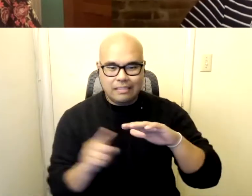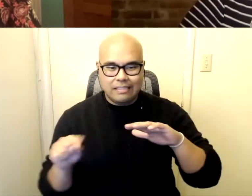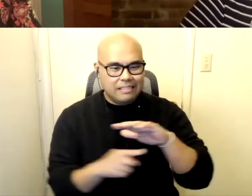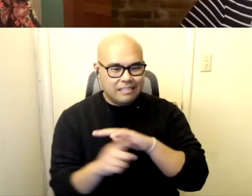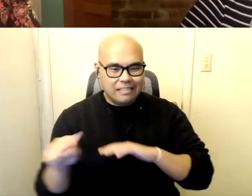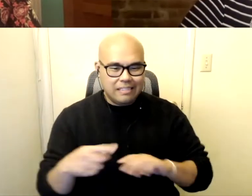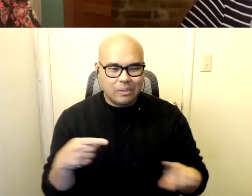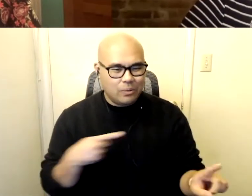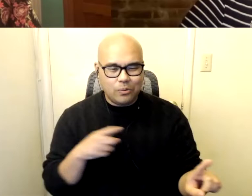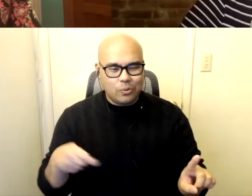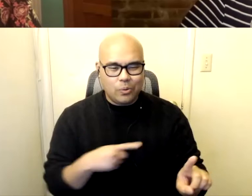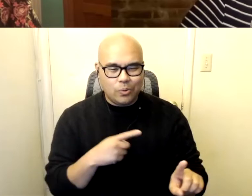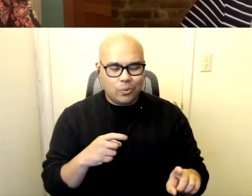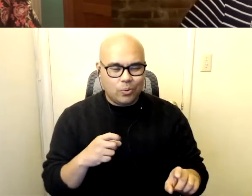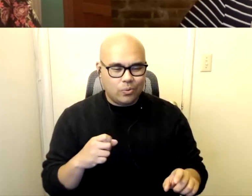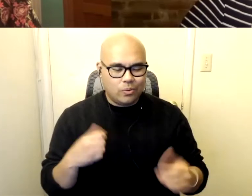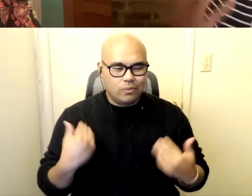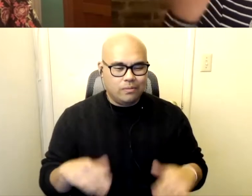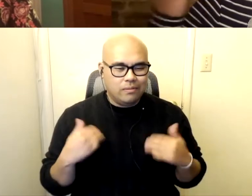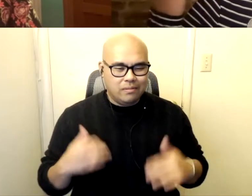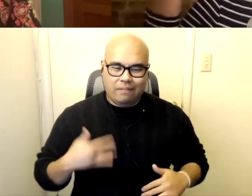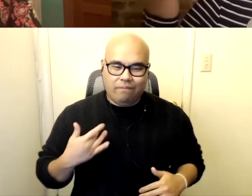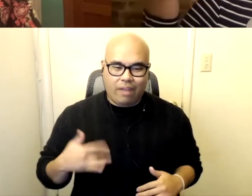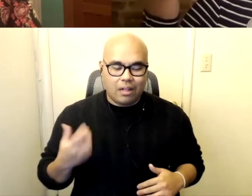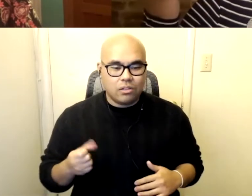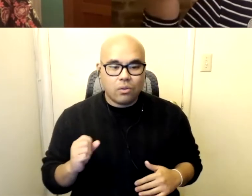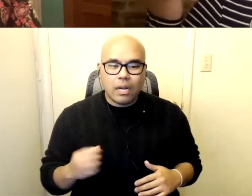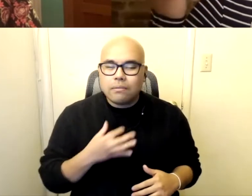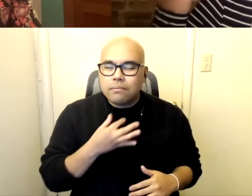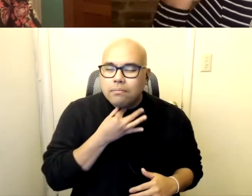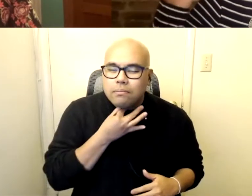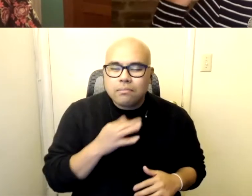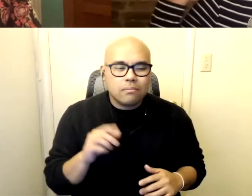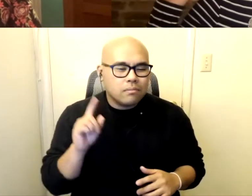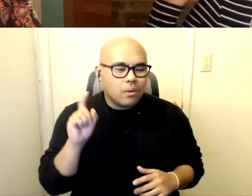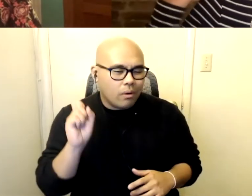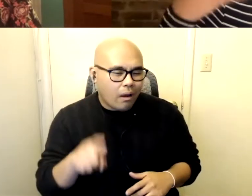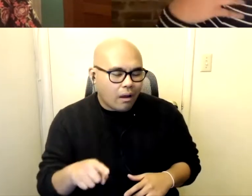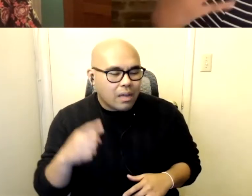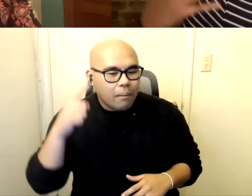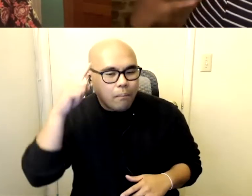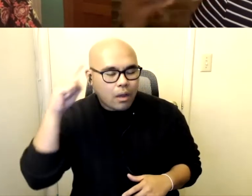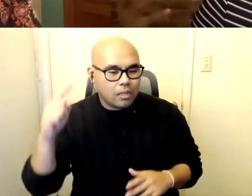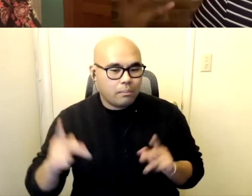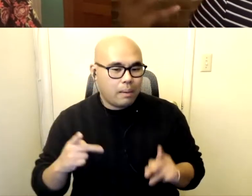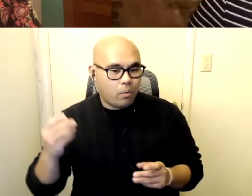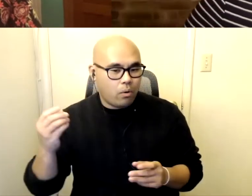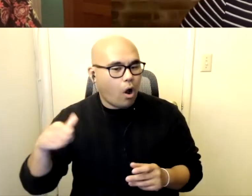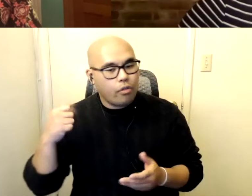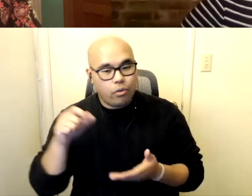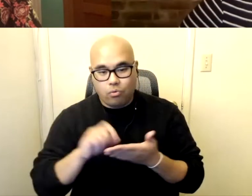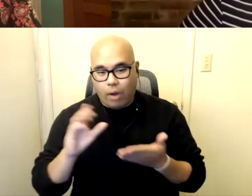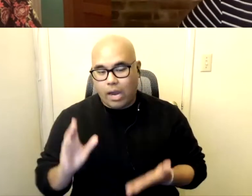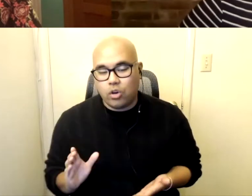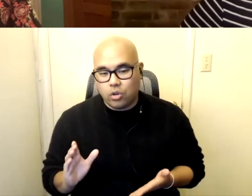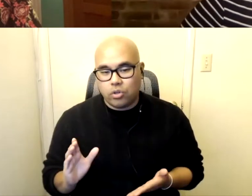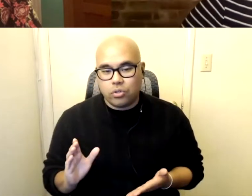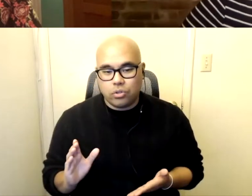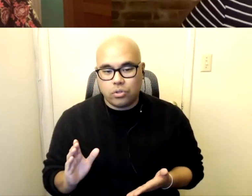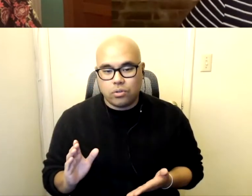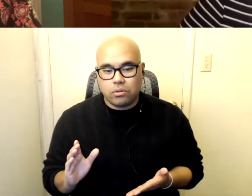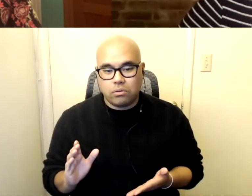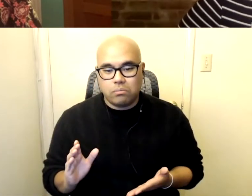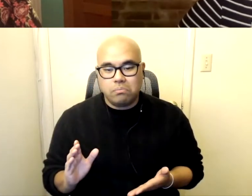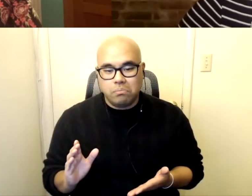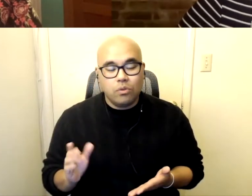space. So I'm curious, because something I hear often from people is that they like other writers or writers